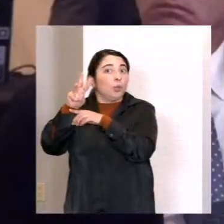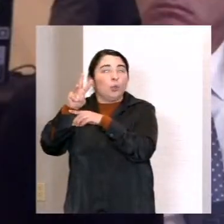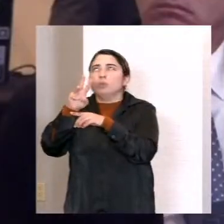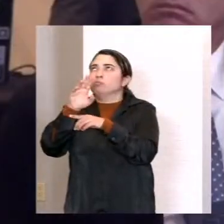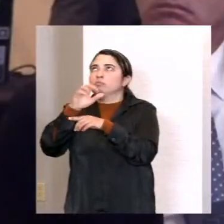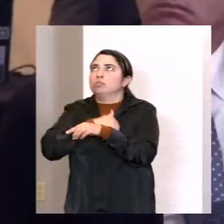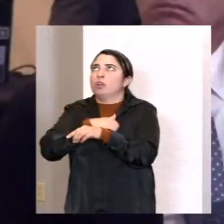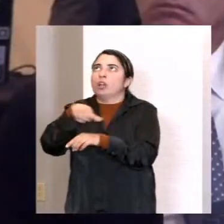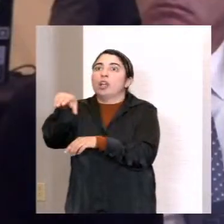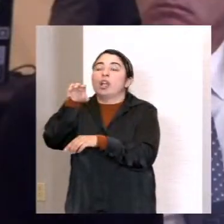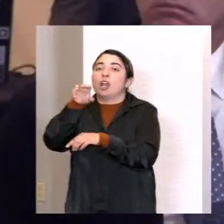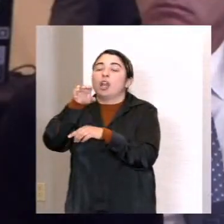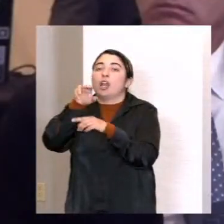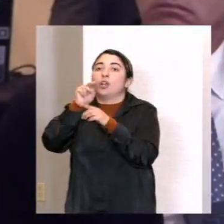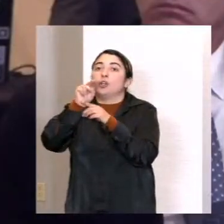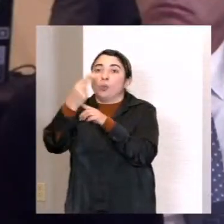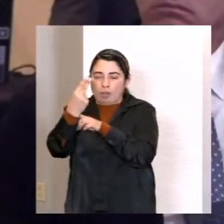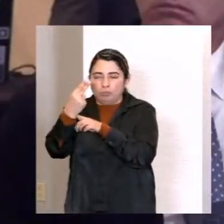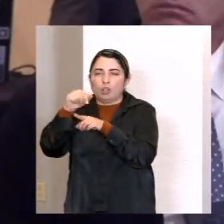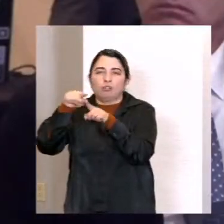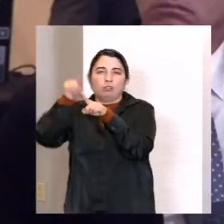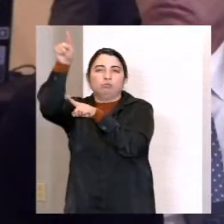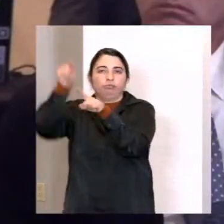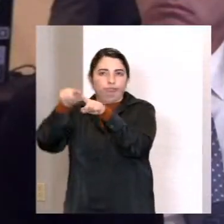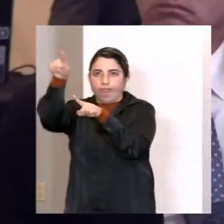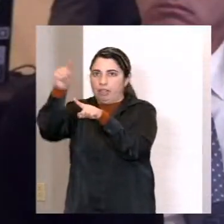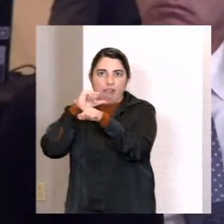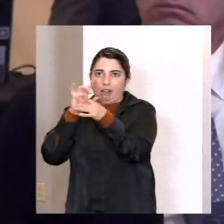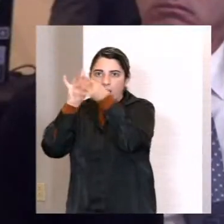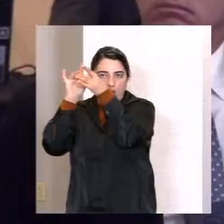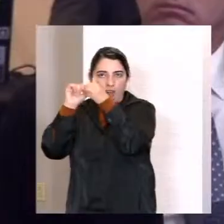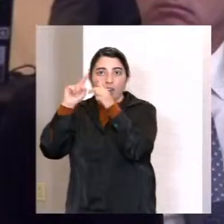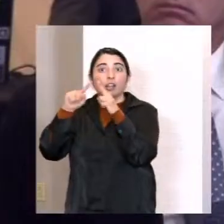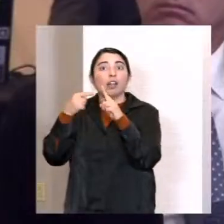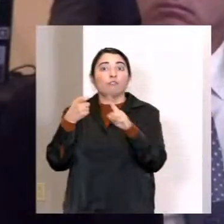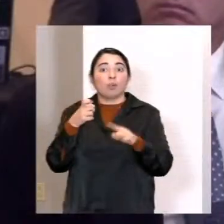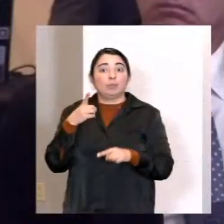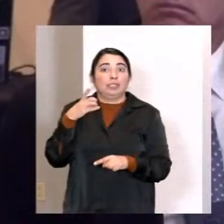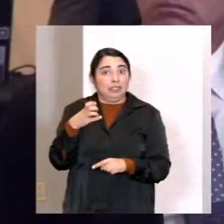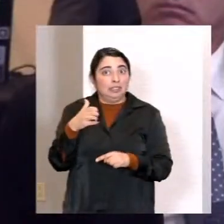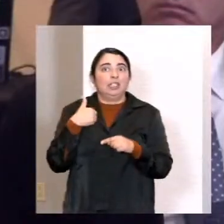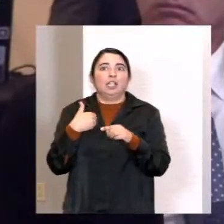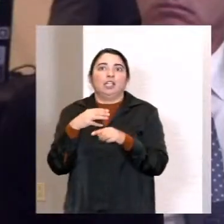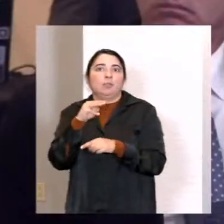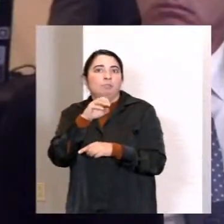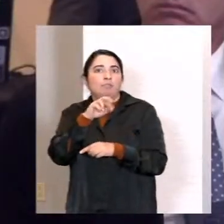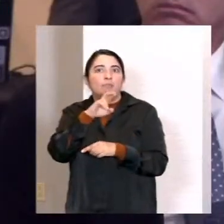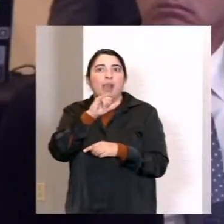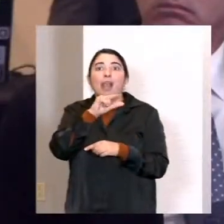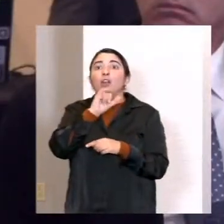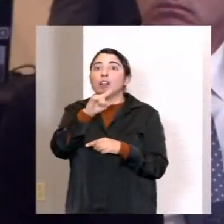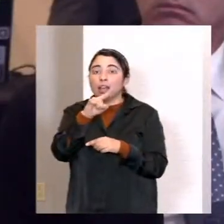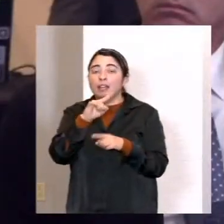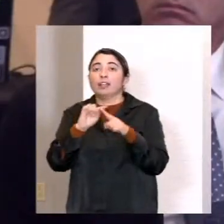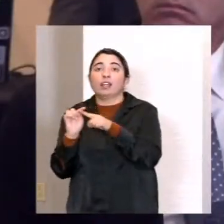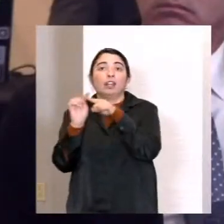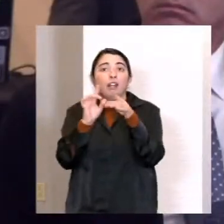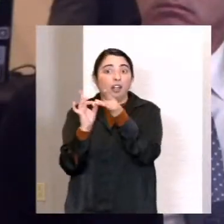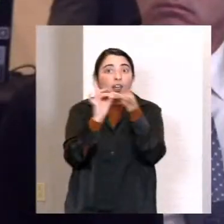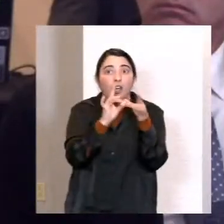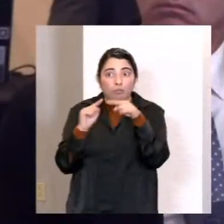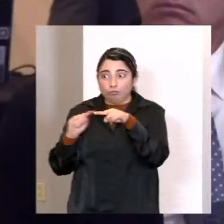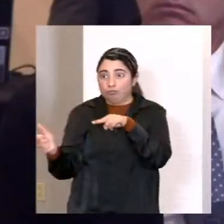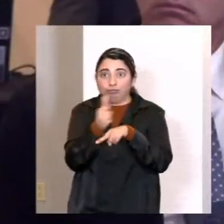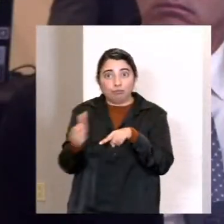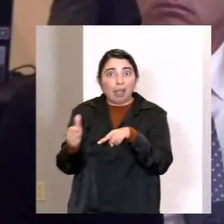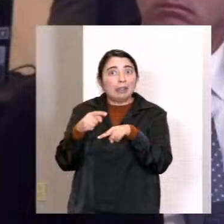in Washington, D.C. don't cross the border between Maryland and Virginia. They're trying to get a commuter